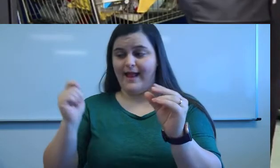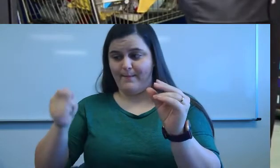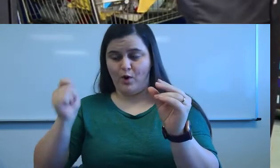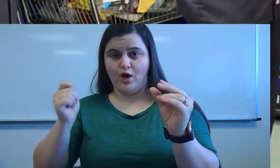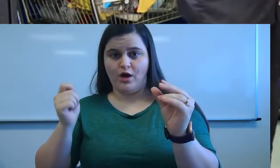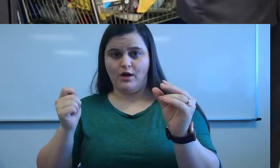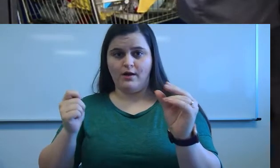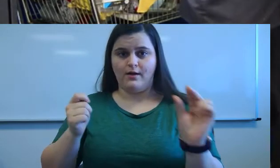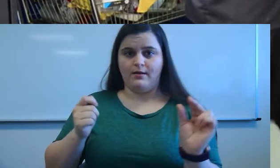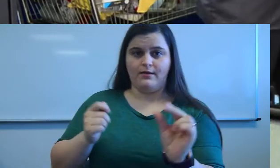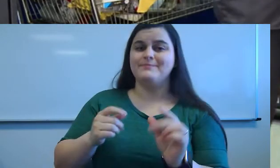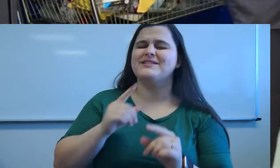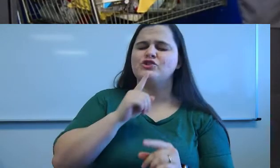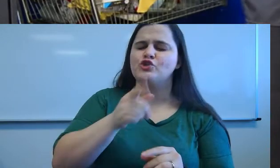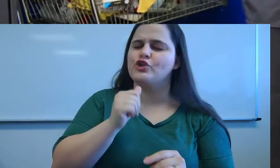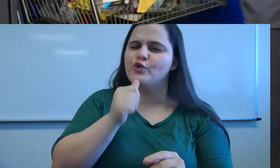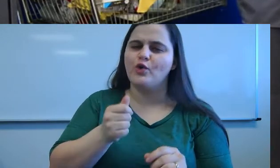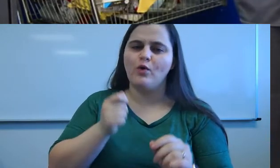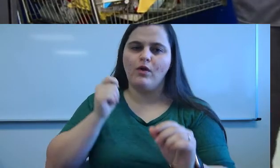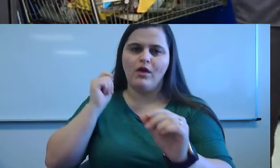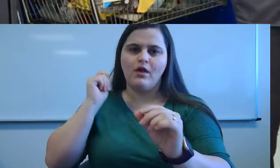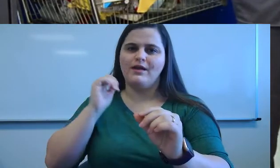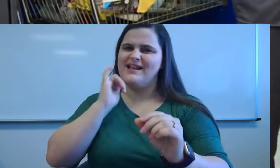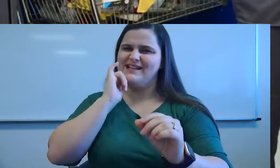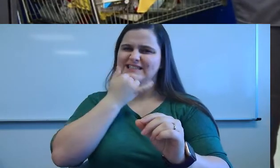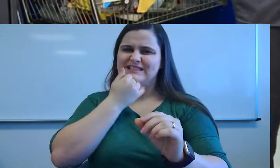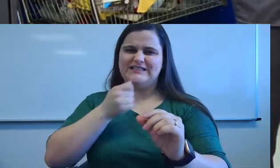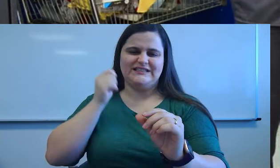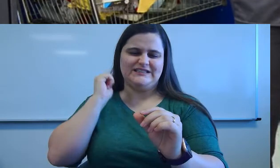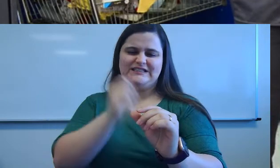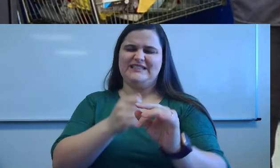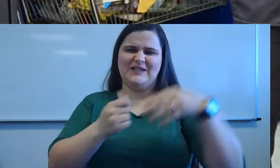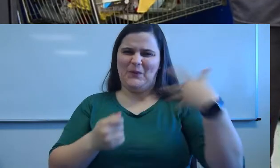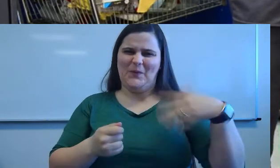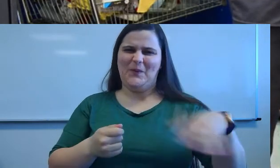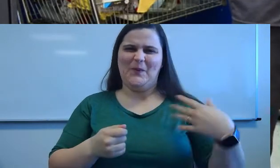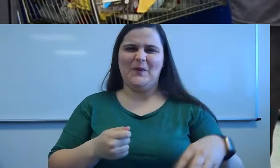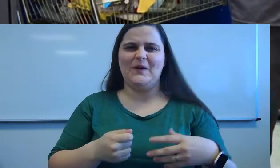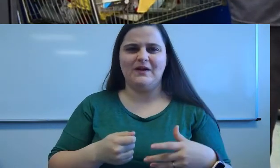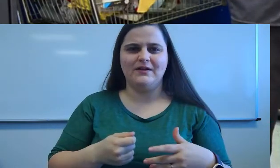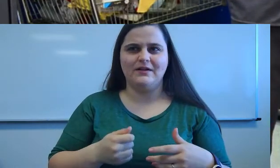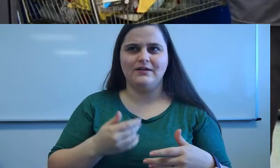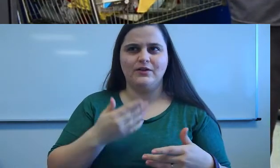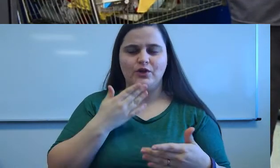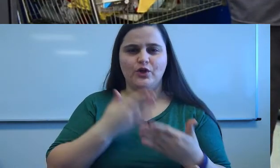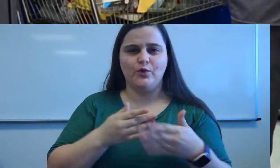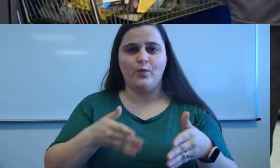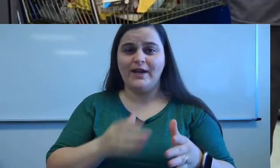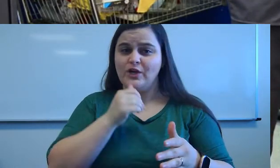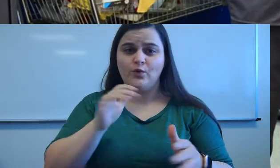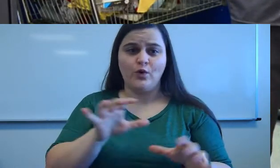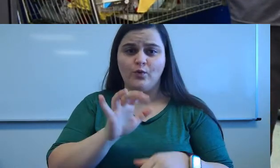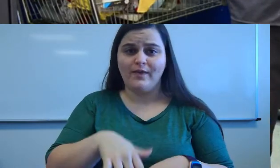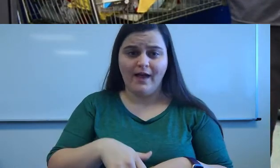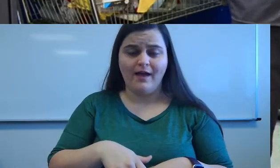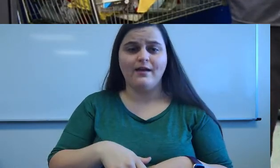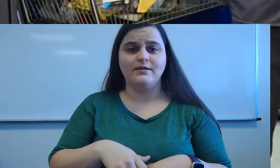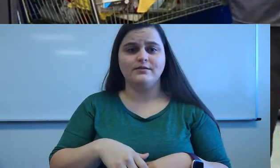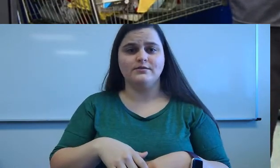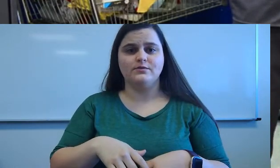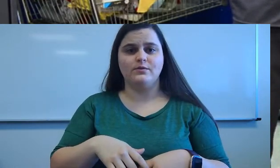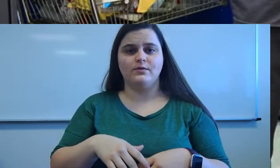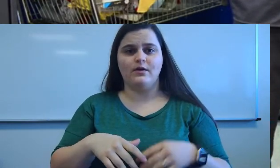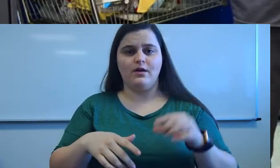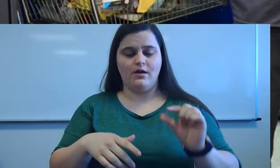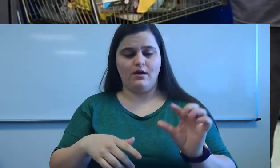Use the hammer and put it on. Make sure that when you use the hammer not to hit your finger. A good way of not hitting your finger is to put your